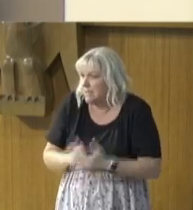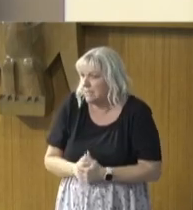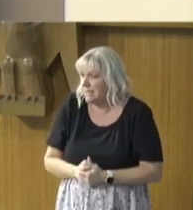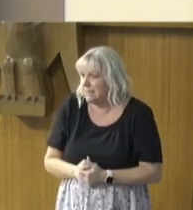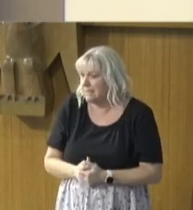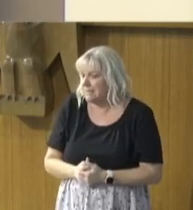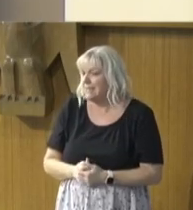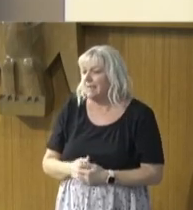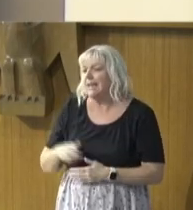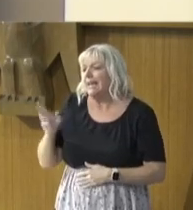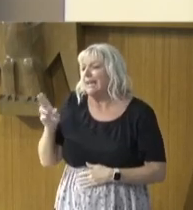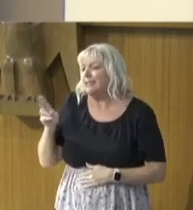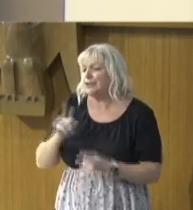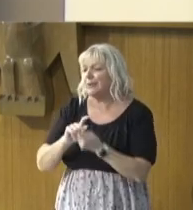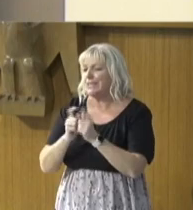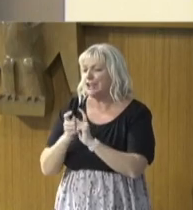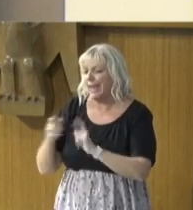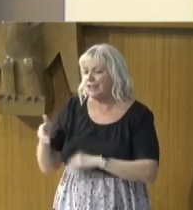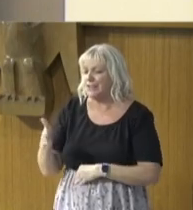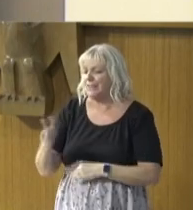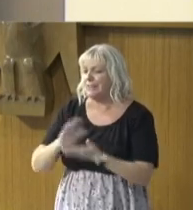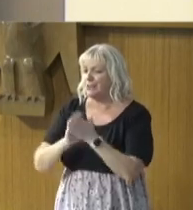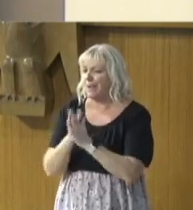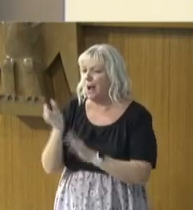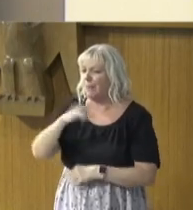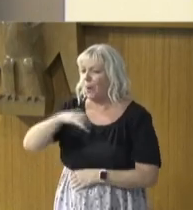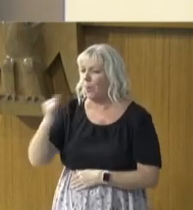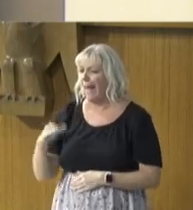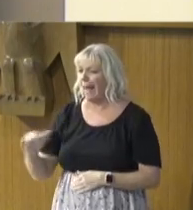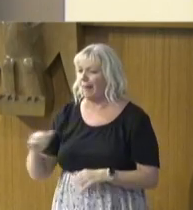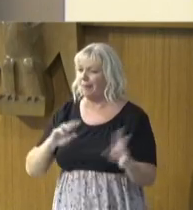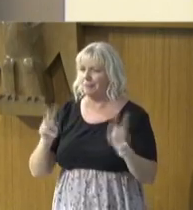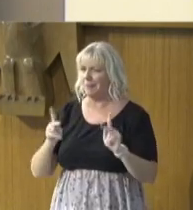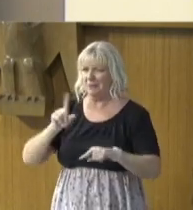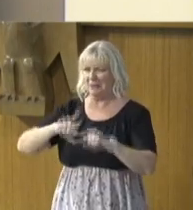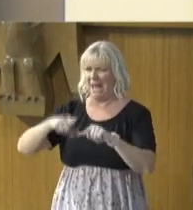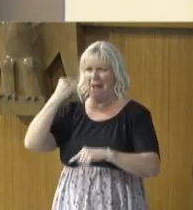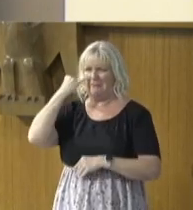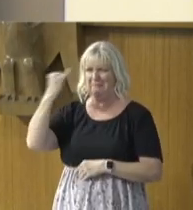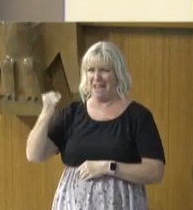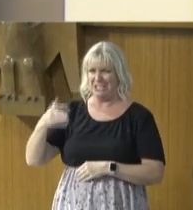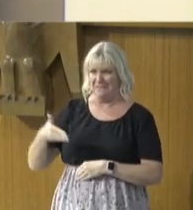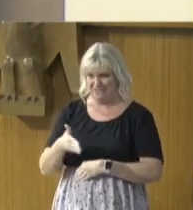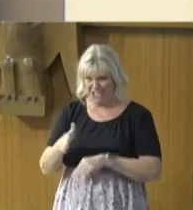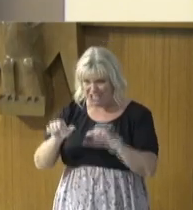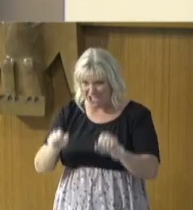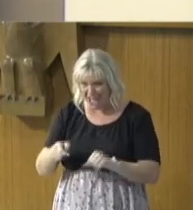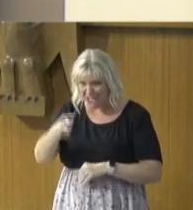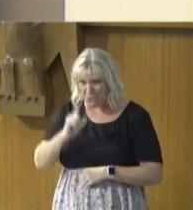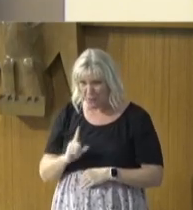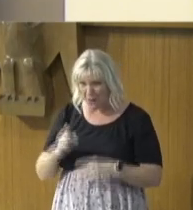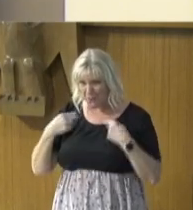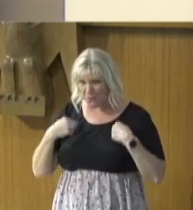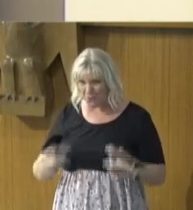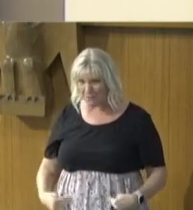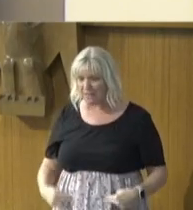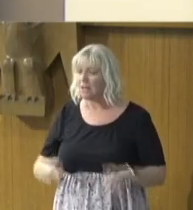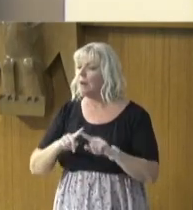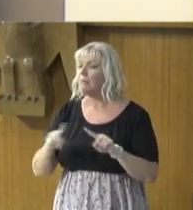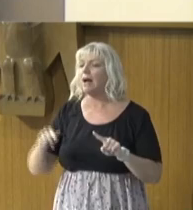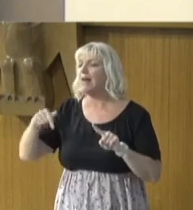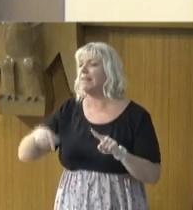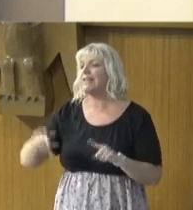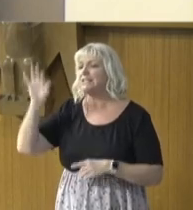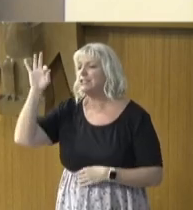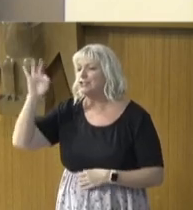into a whale because it's the only sea creature that we can imagine being big enough to swallow a human. And since this sermon is all